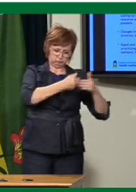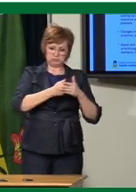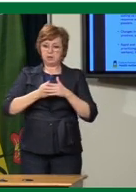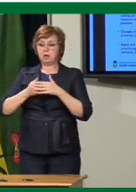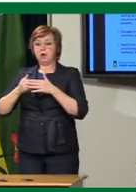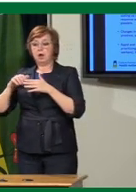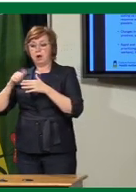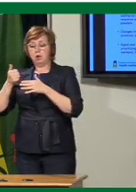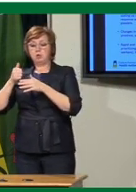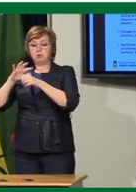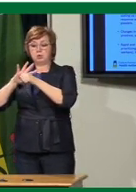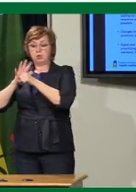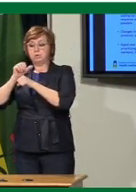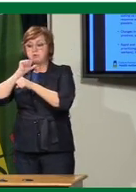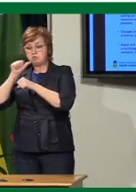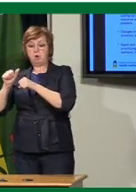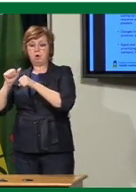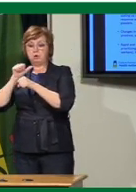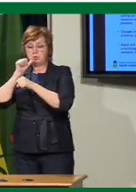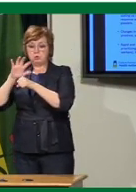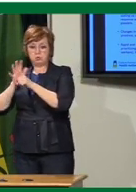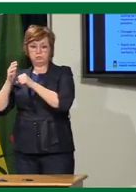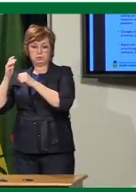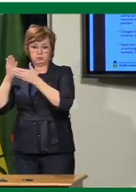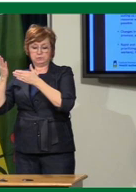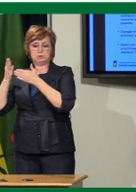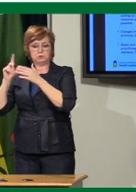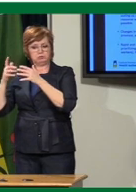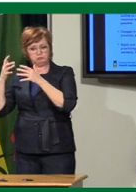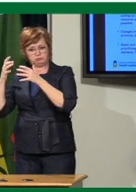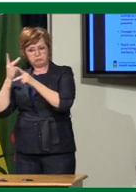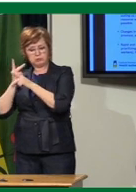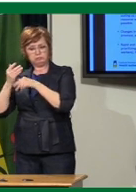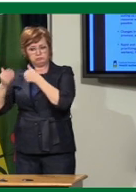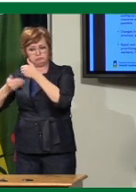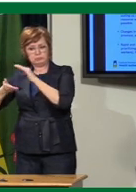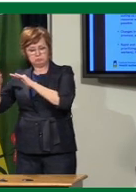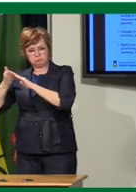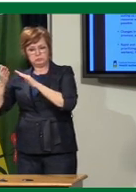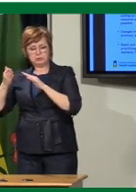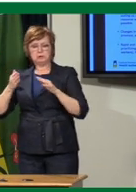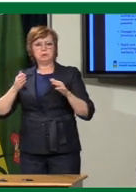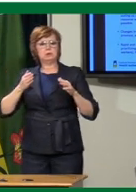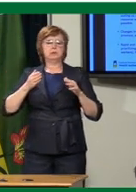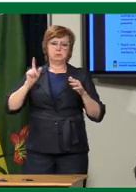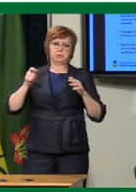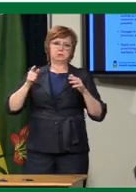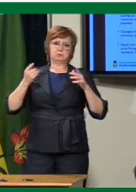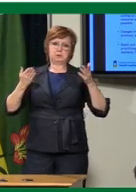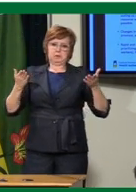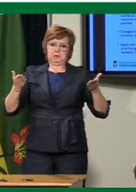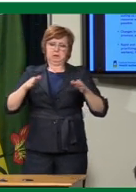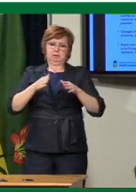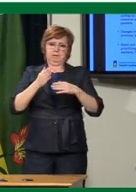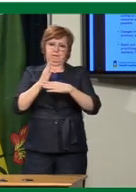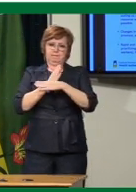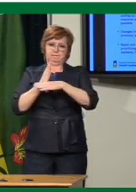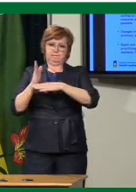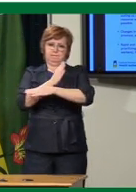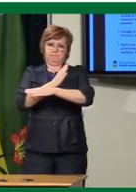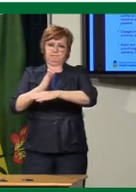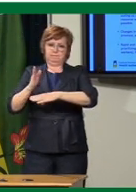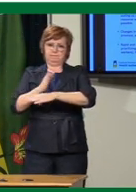changes in service delivery, they may not happen the same in all areas. We may see some service reduction